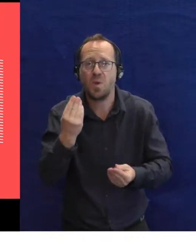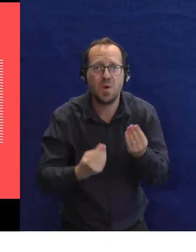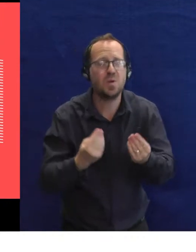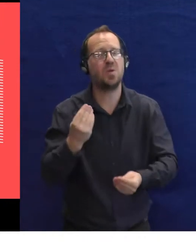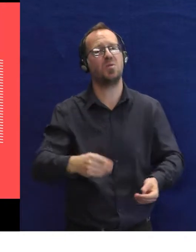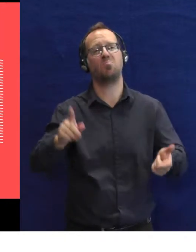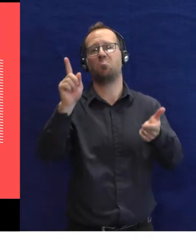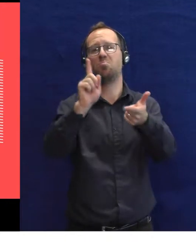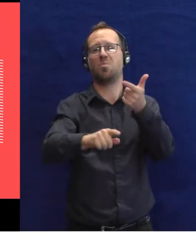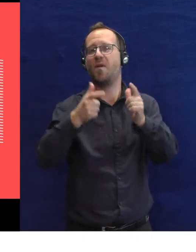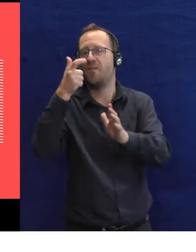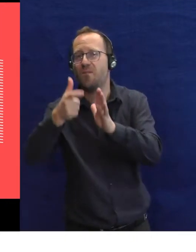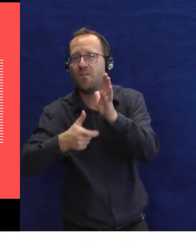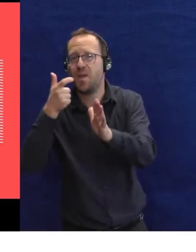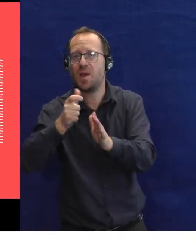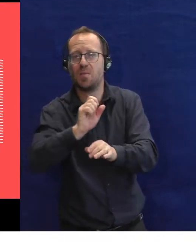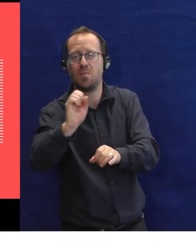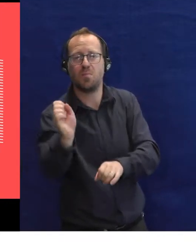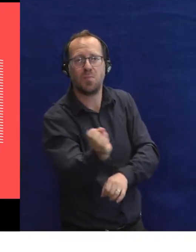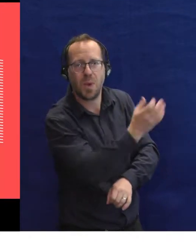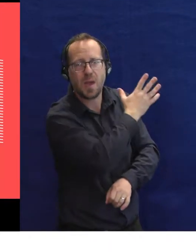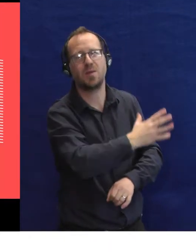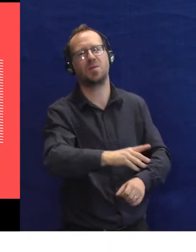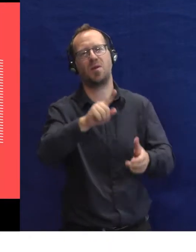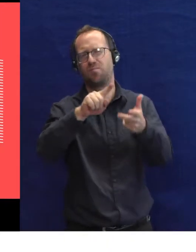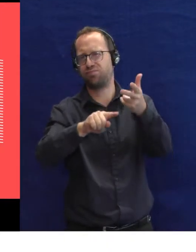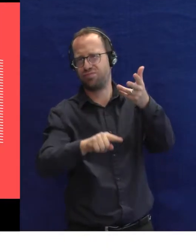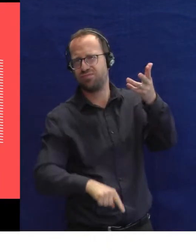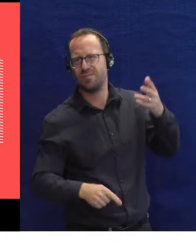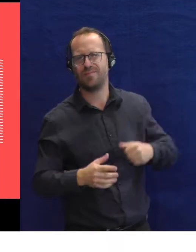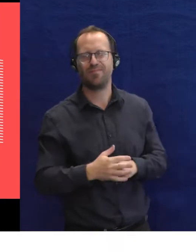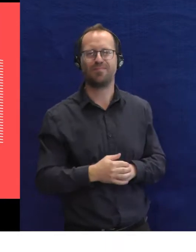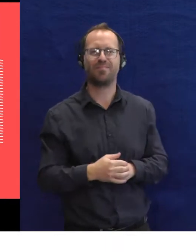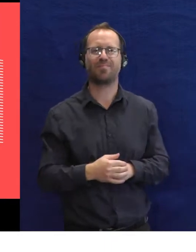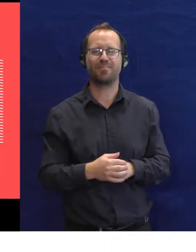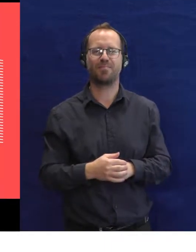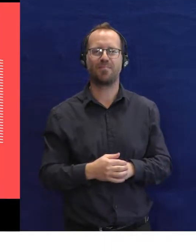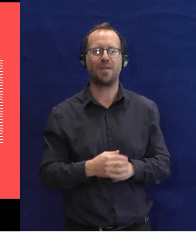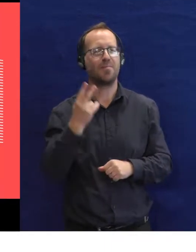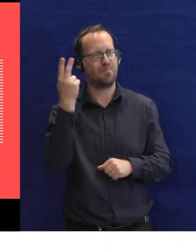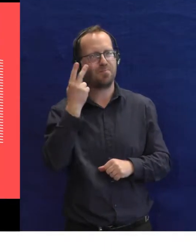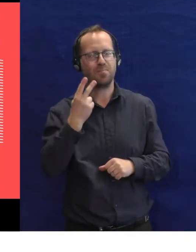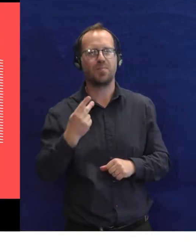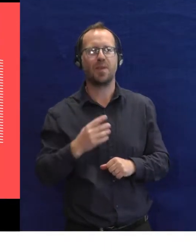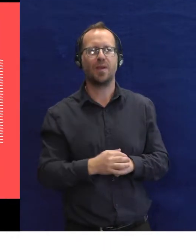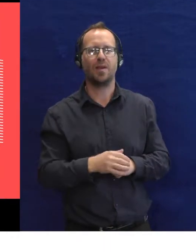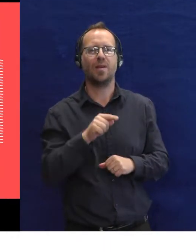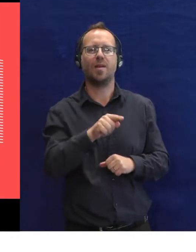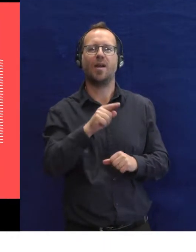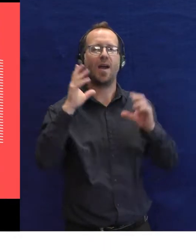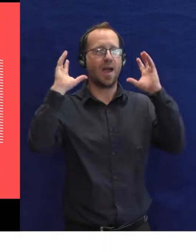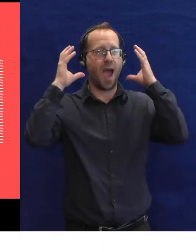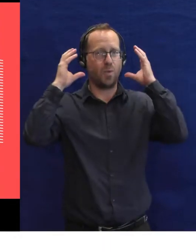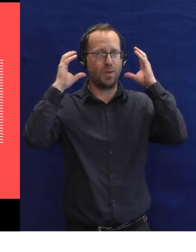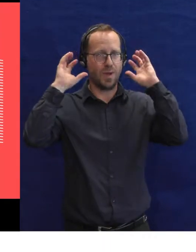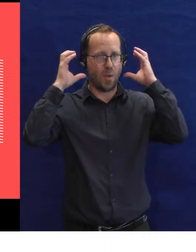cinema presentations, and so on. Consuming audio descriptions, meaning to receive them within events,